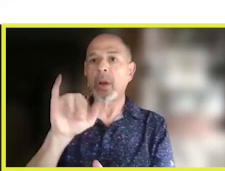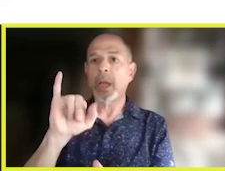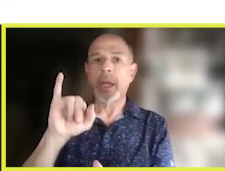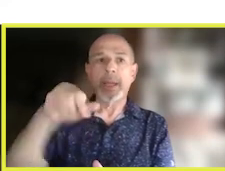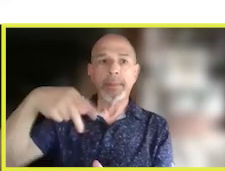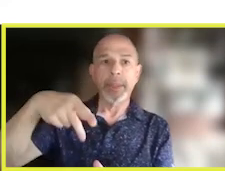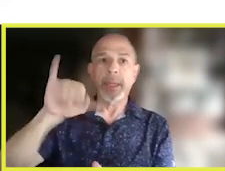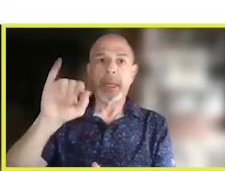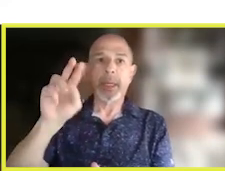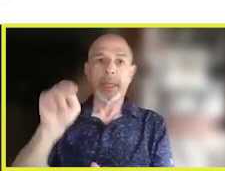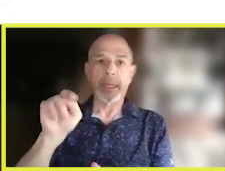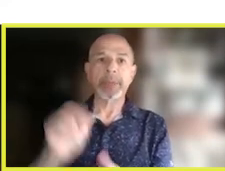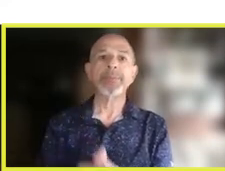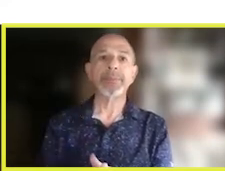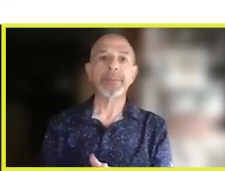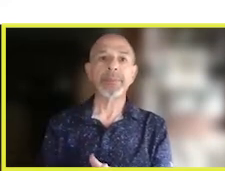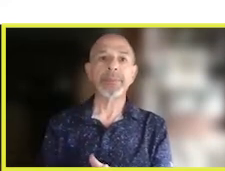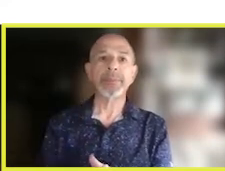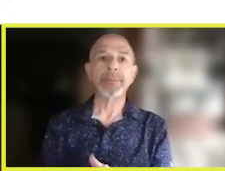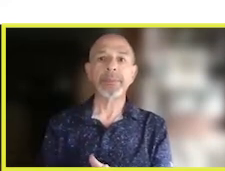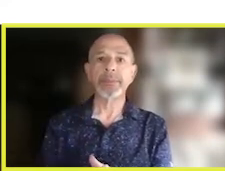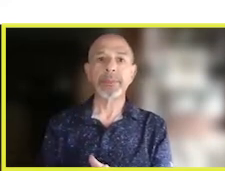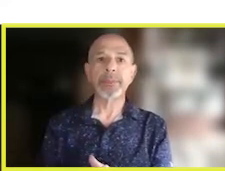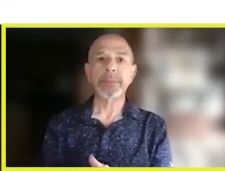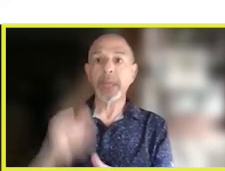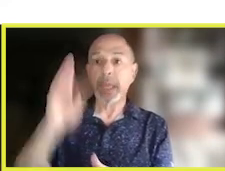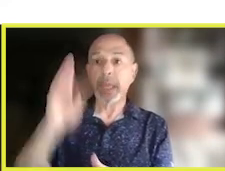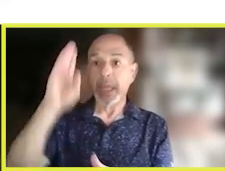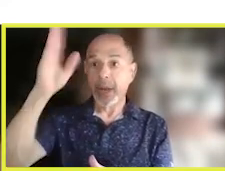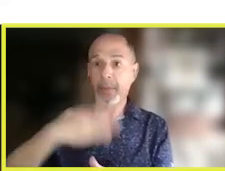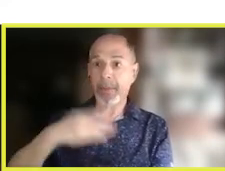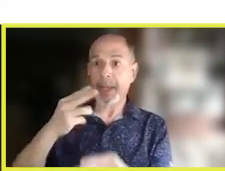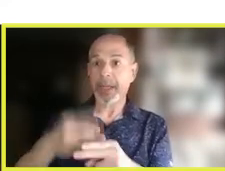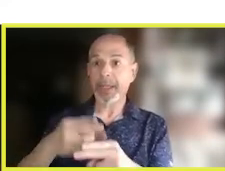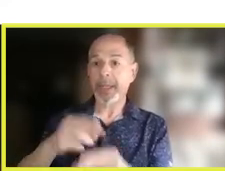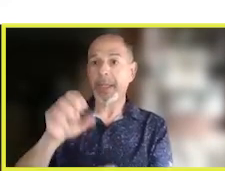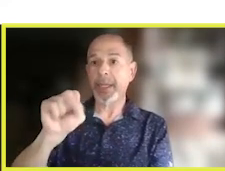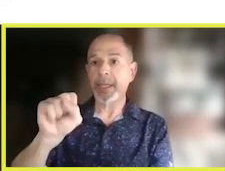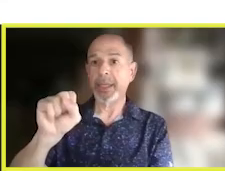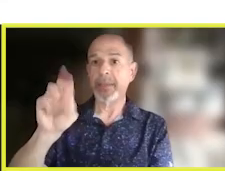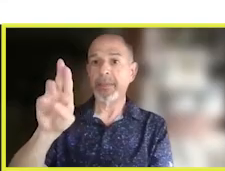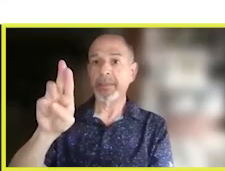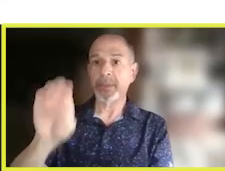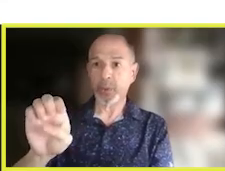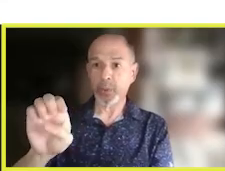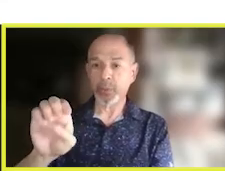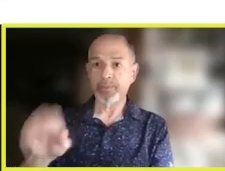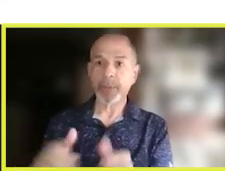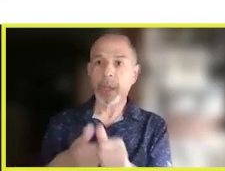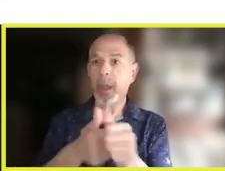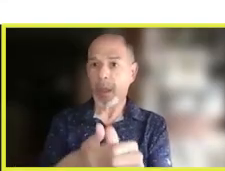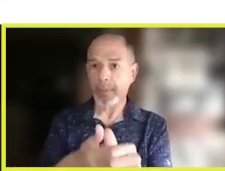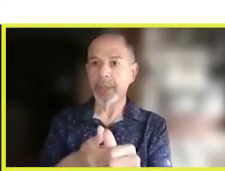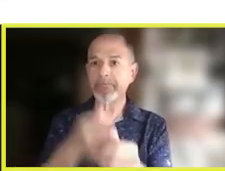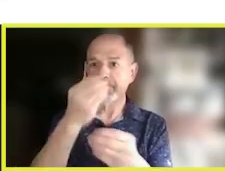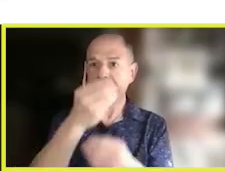Thank you. Hi, my name is Sue Donovan, and I work at Ripen, and I have a few updates for you today. As